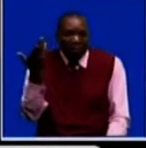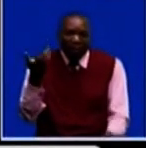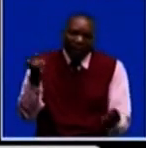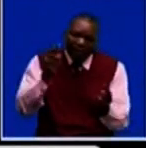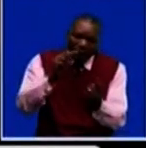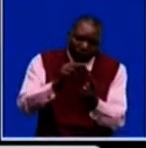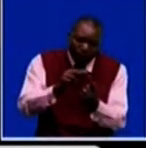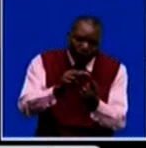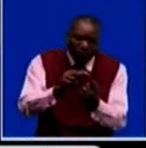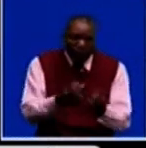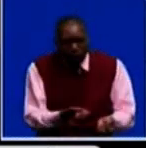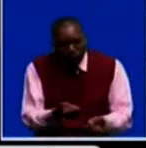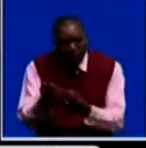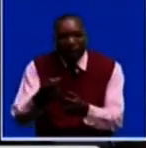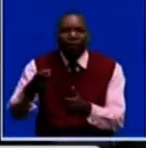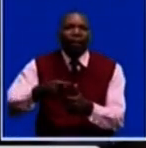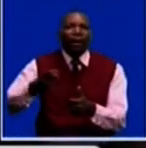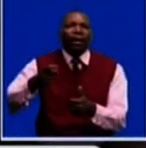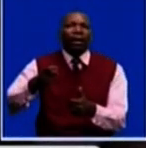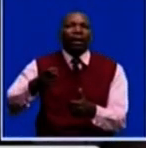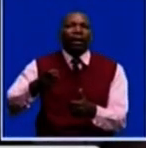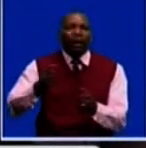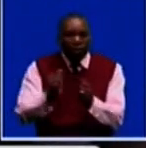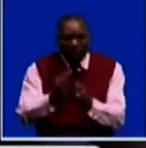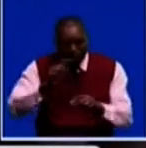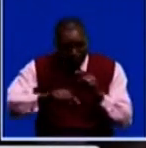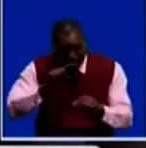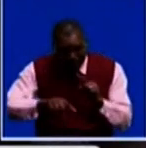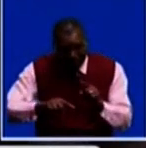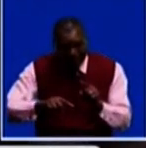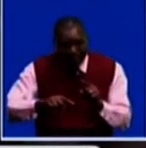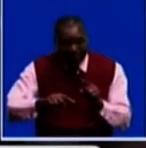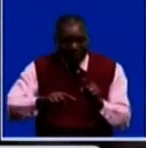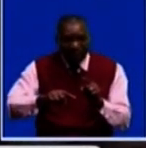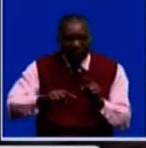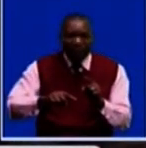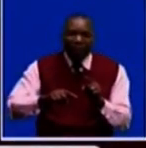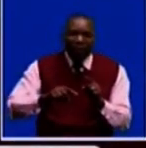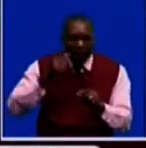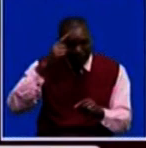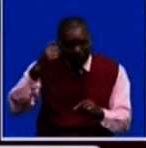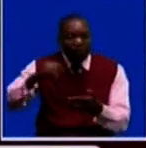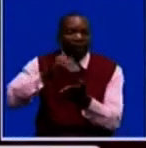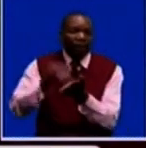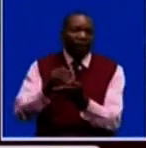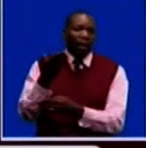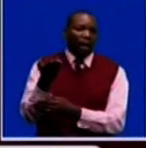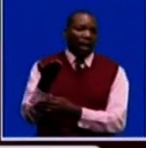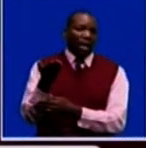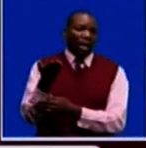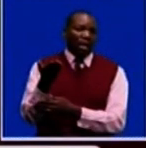I went for a test with my friends at Dream Center. Dear